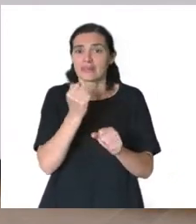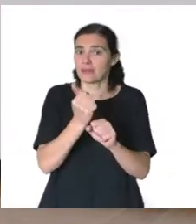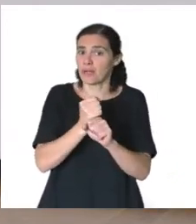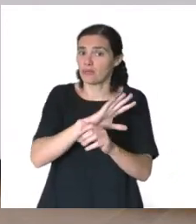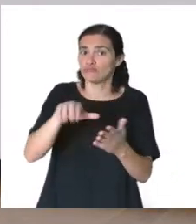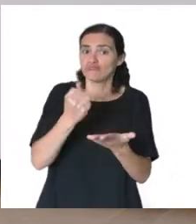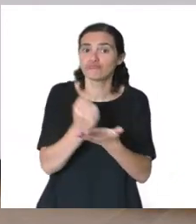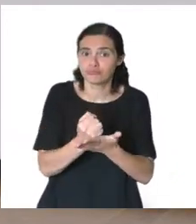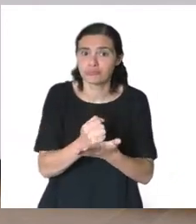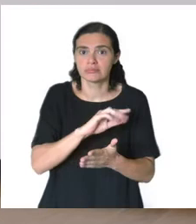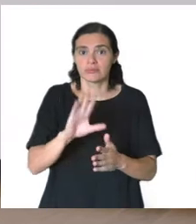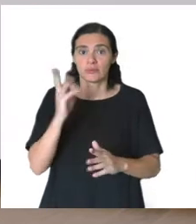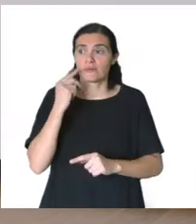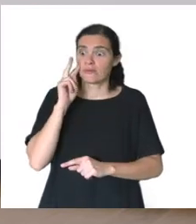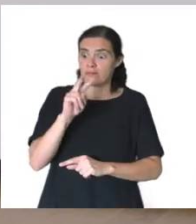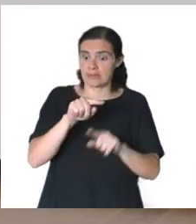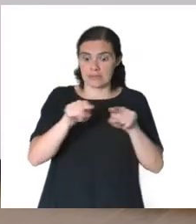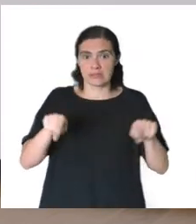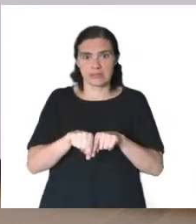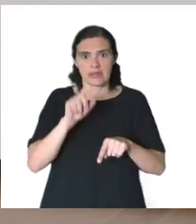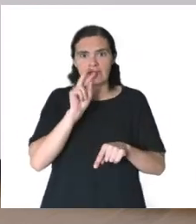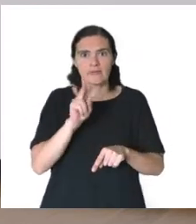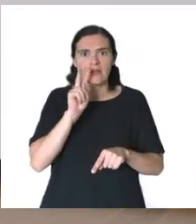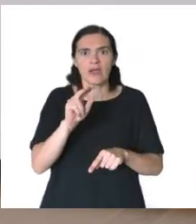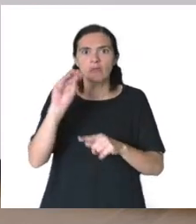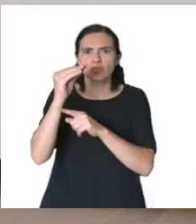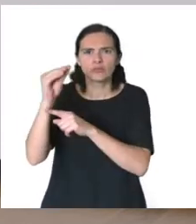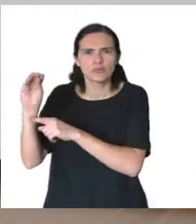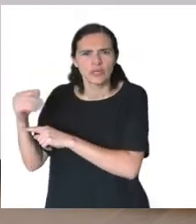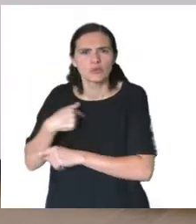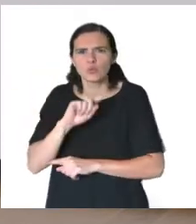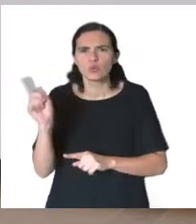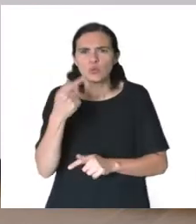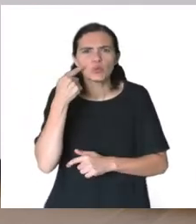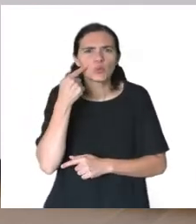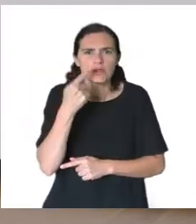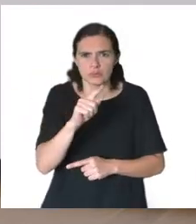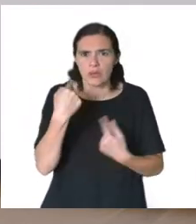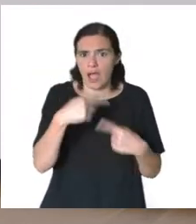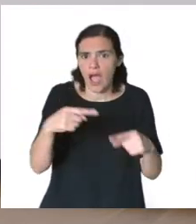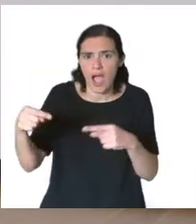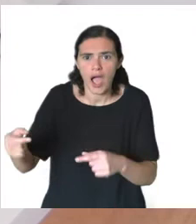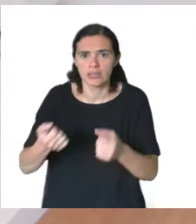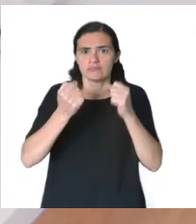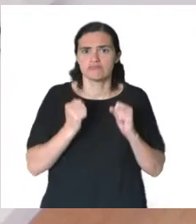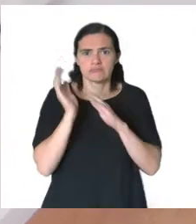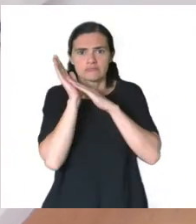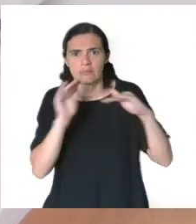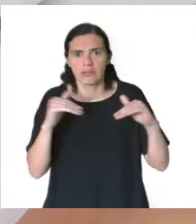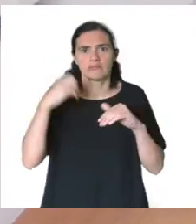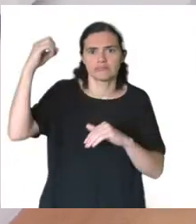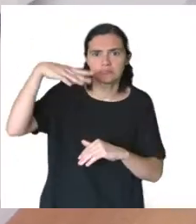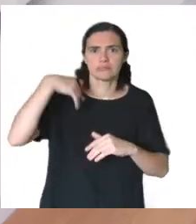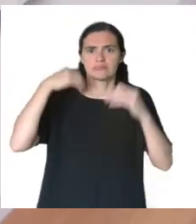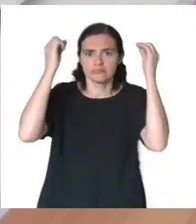complete, finish the work. When you look at this room, facing all these objects, and you all know them, you have them. The chair,